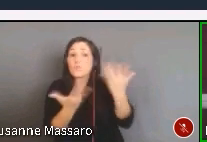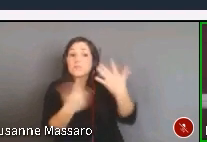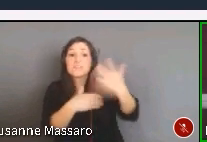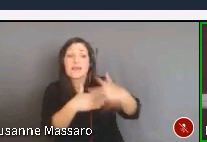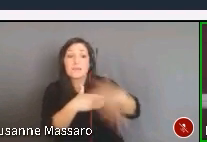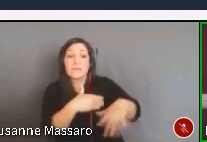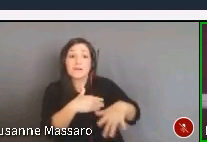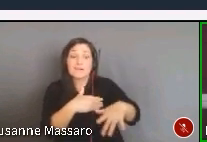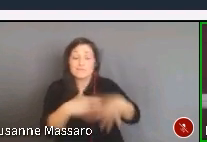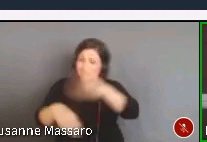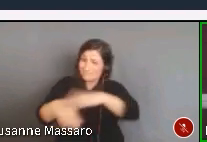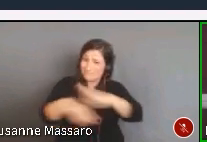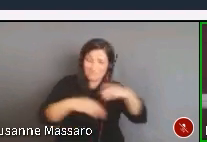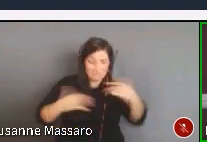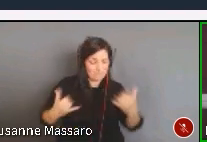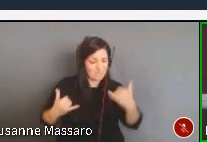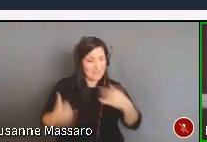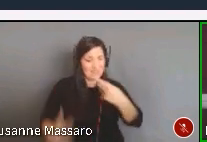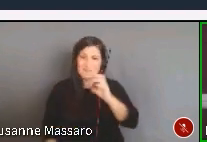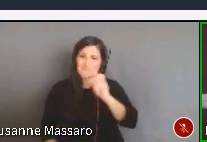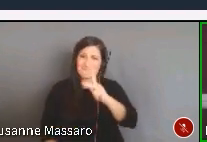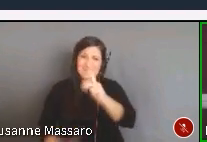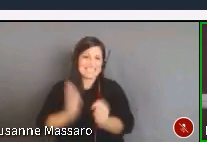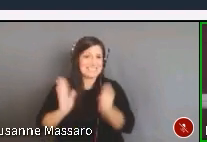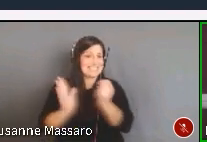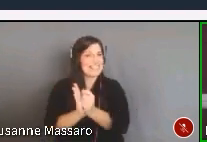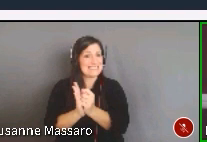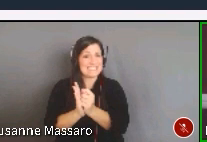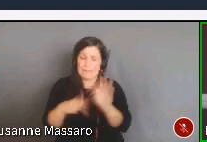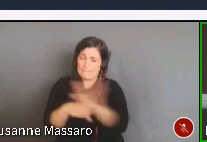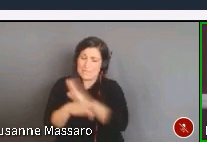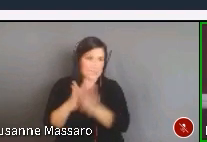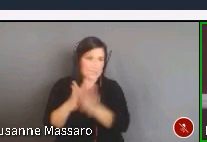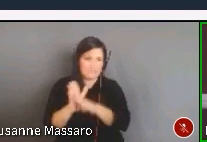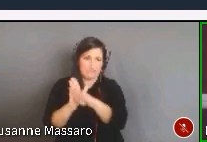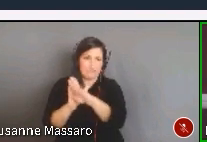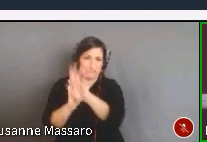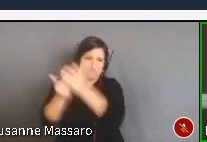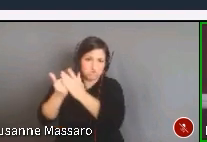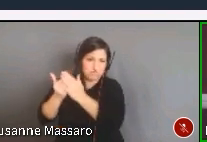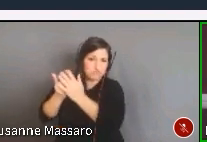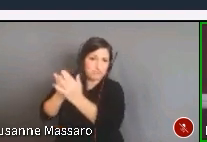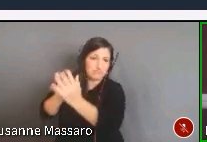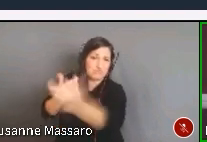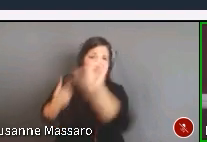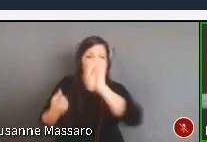our peak season. This is the busiest time of the year. As we get closer to the holidays, there's more